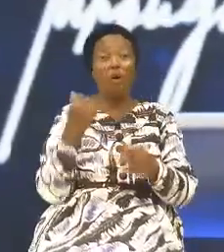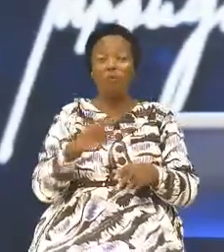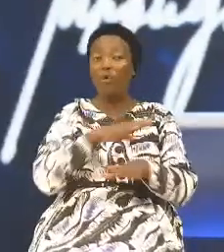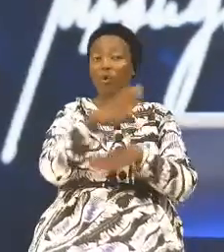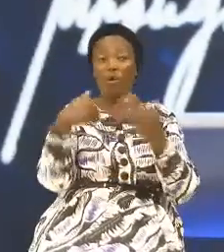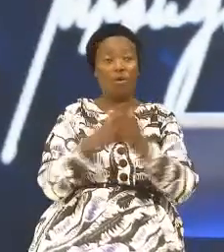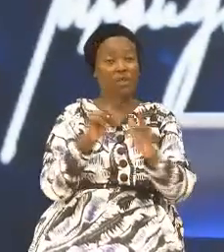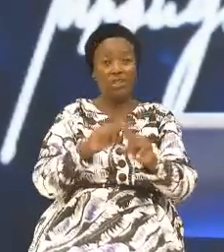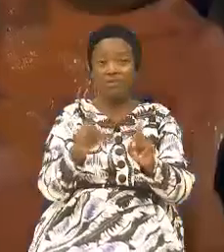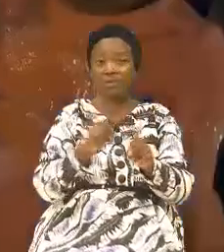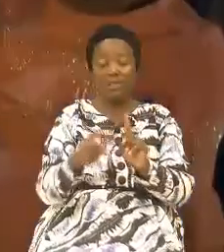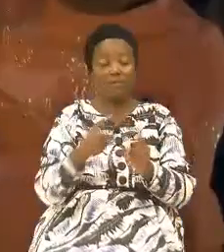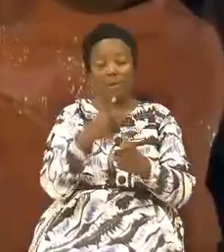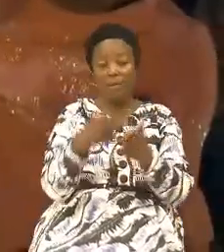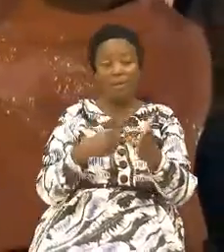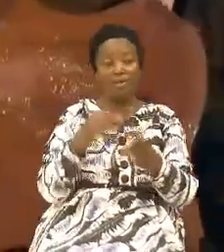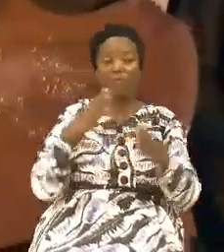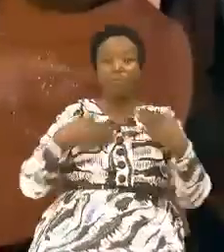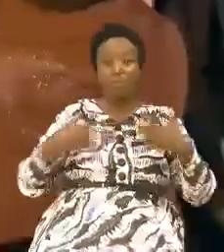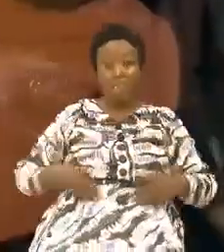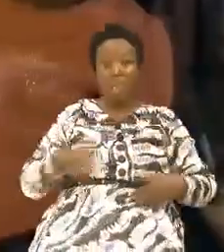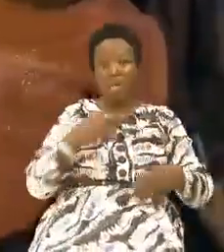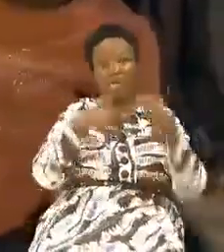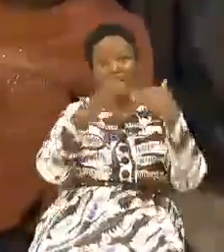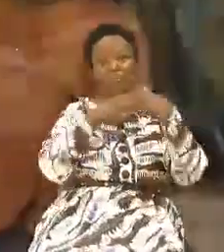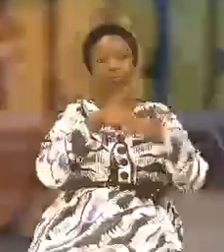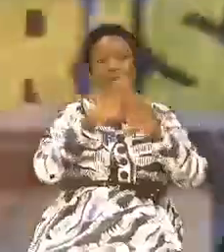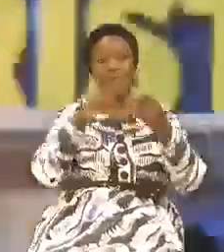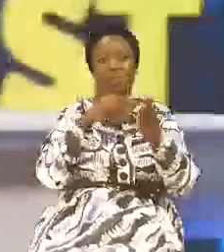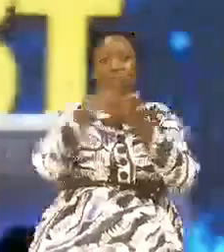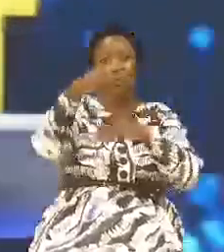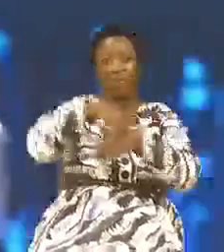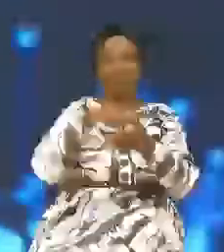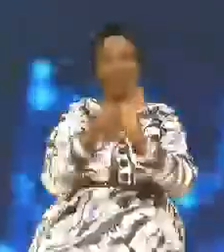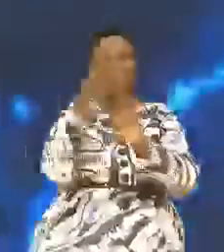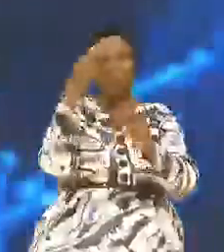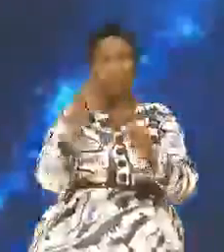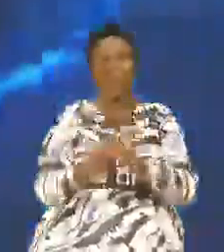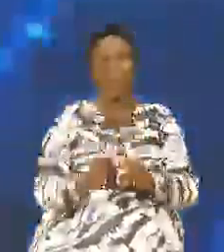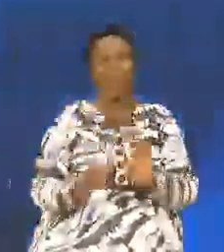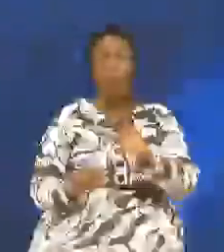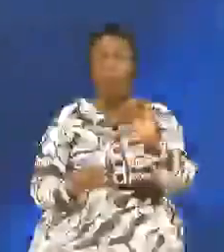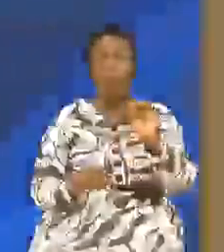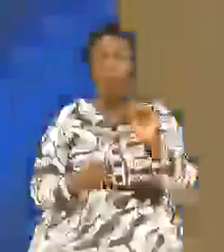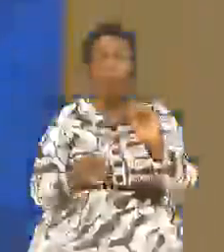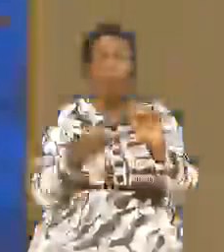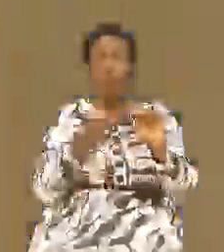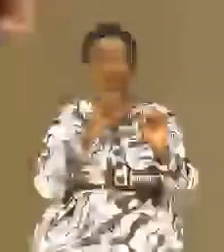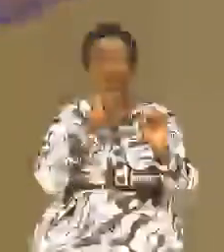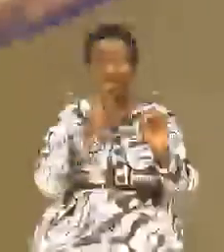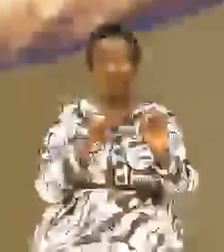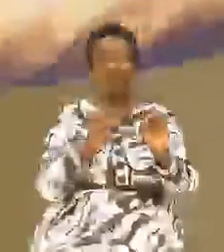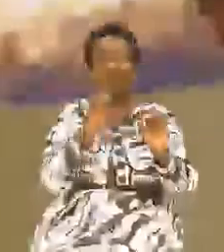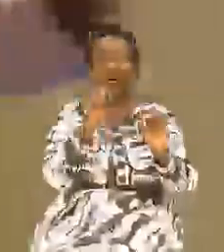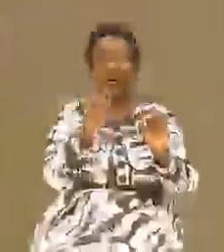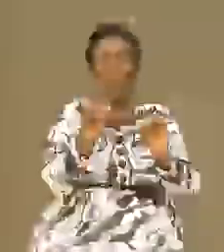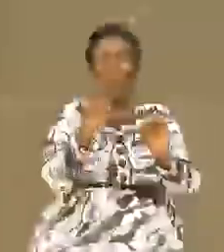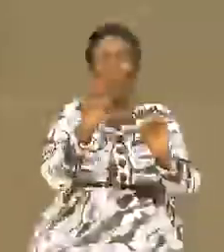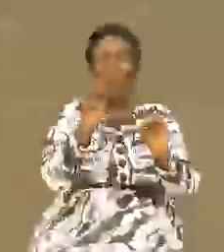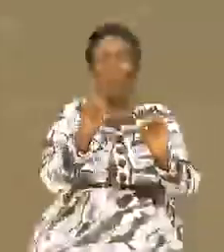you up tonight. Oh, there is omnipotence. Omni